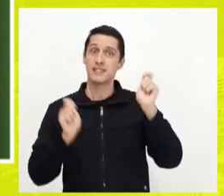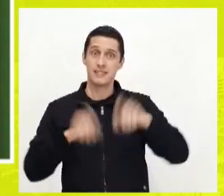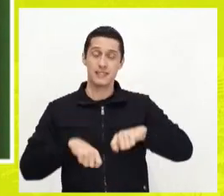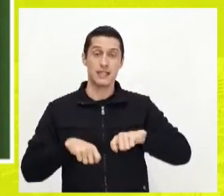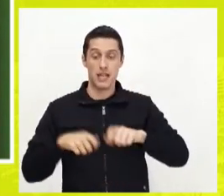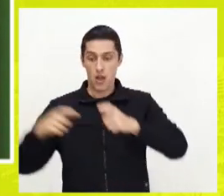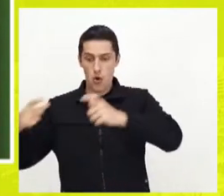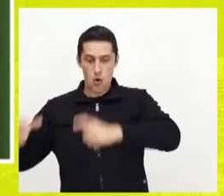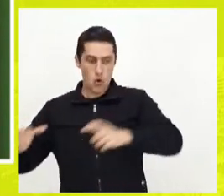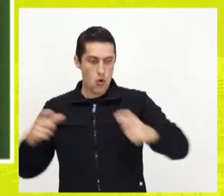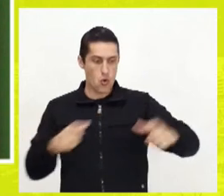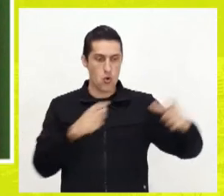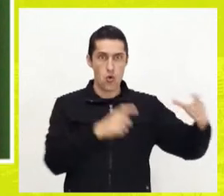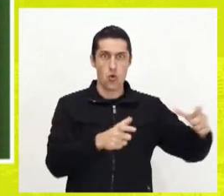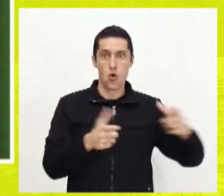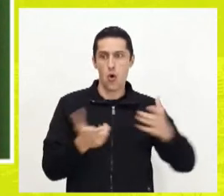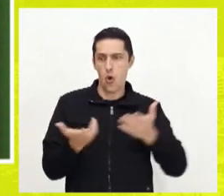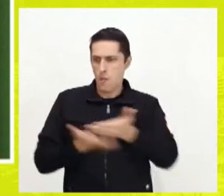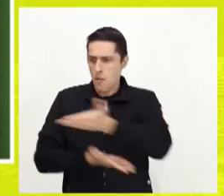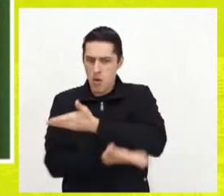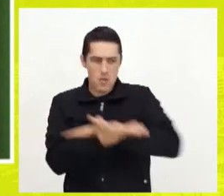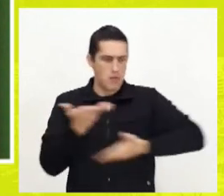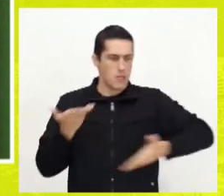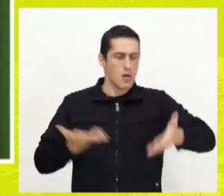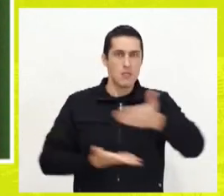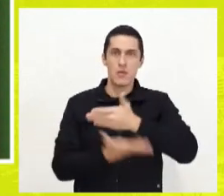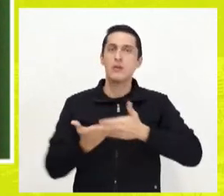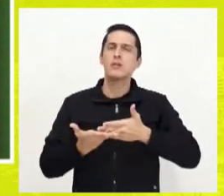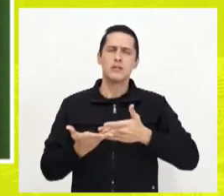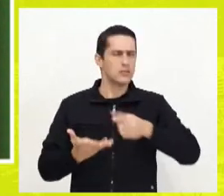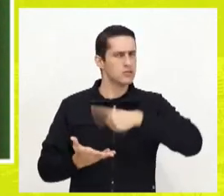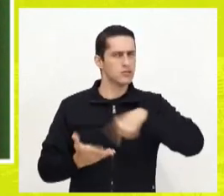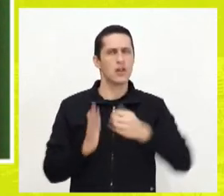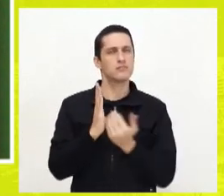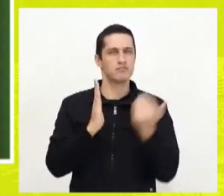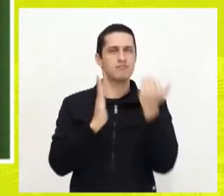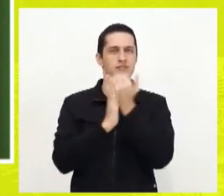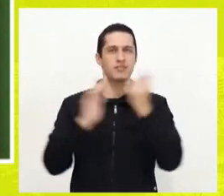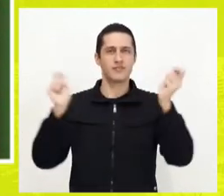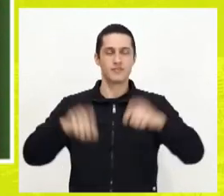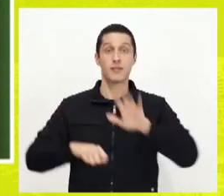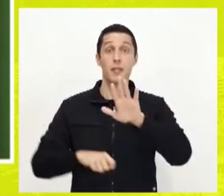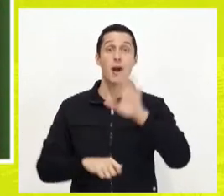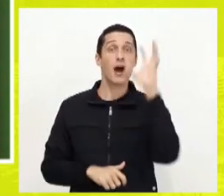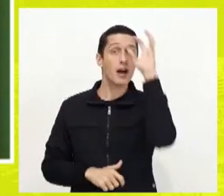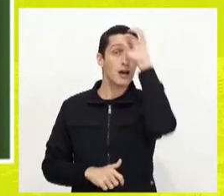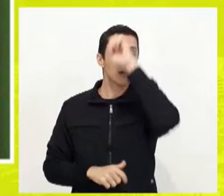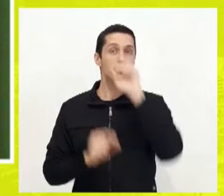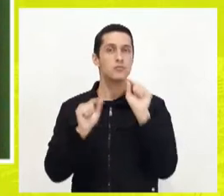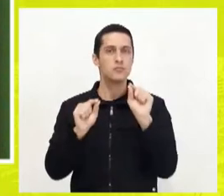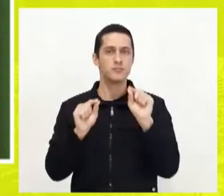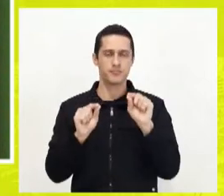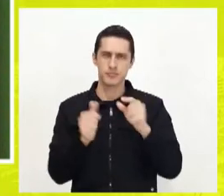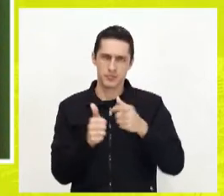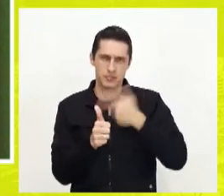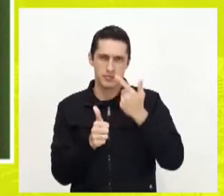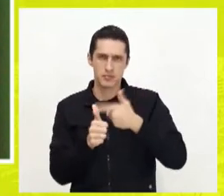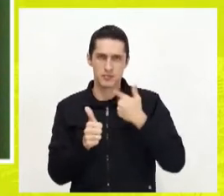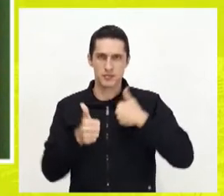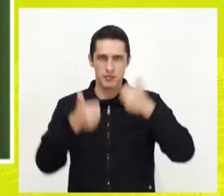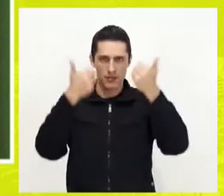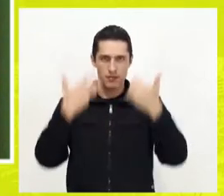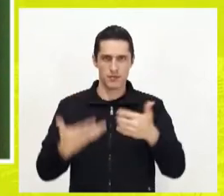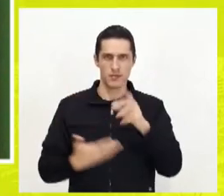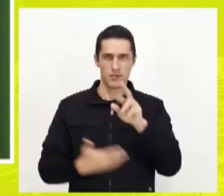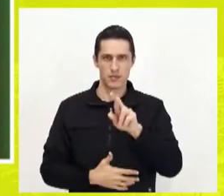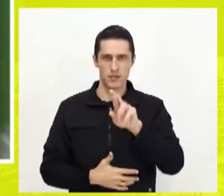regional and global way than in the past very much better what have we learned i'm going to talk about